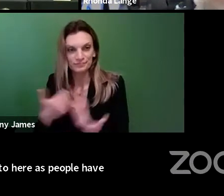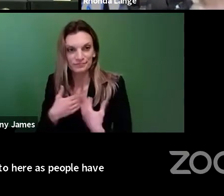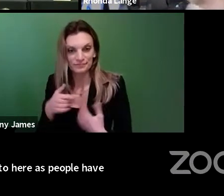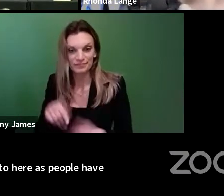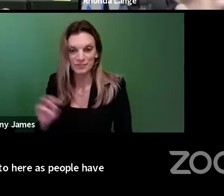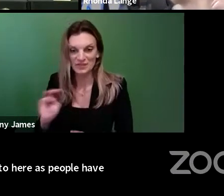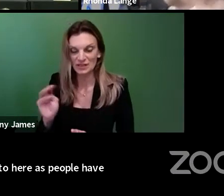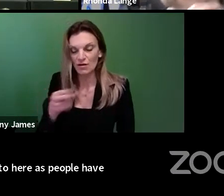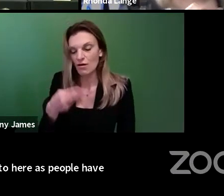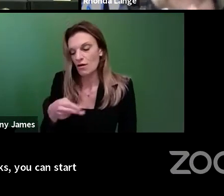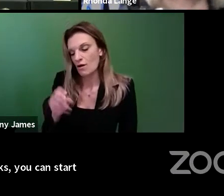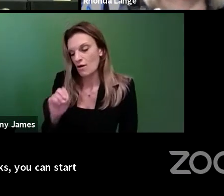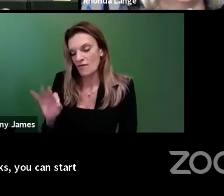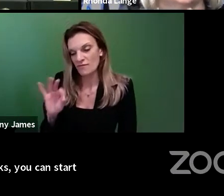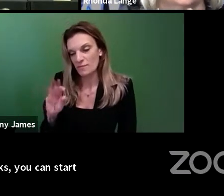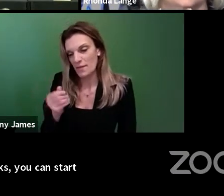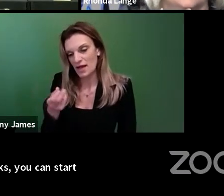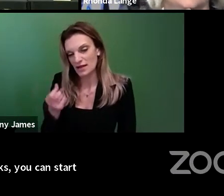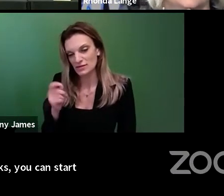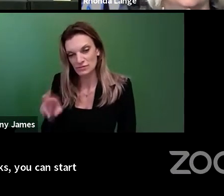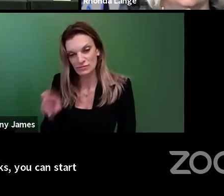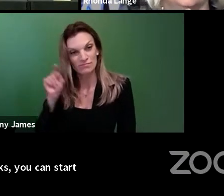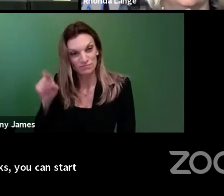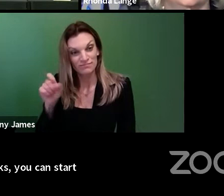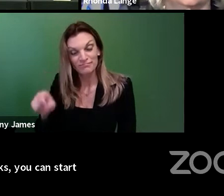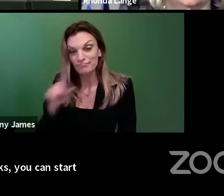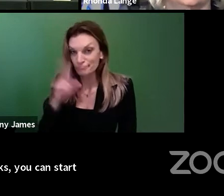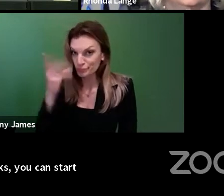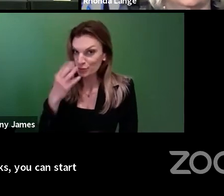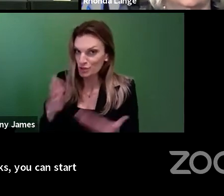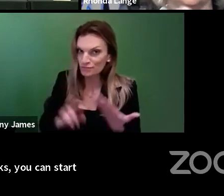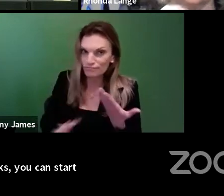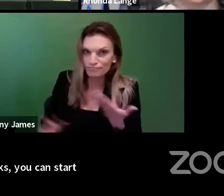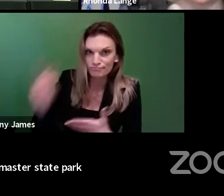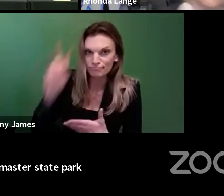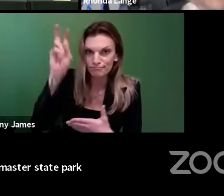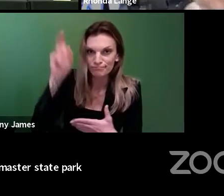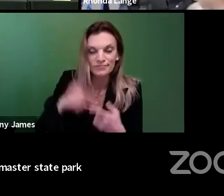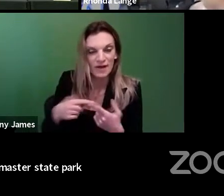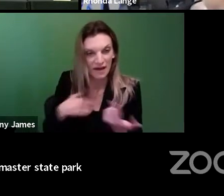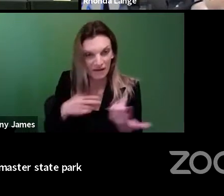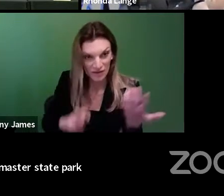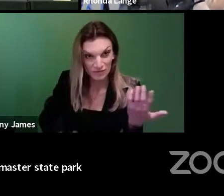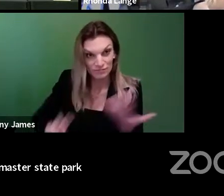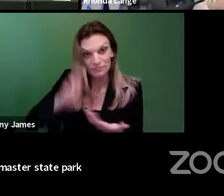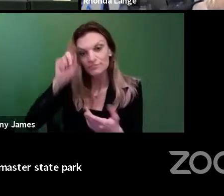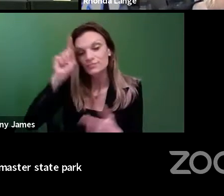at Hoffmaster State Park and walk all the way pretty much through public parkland